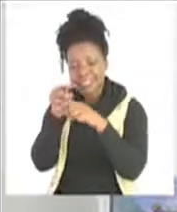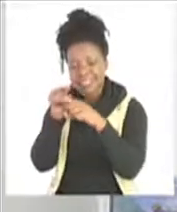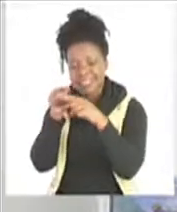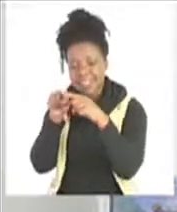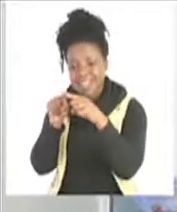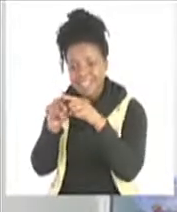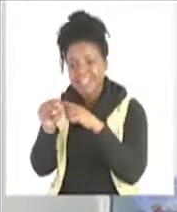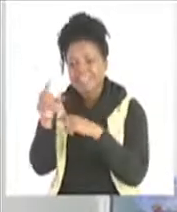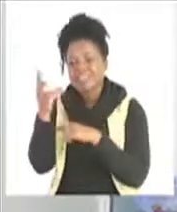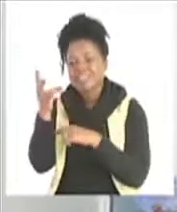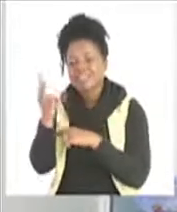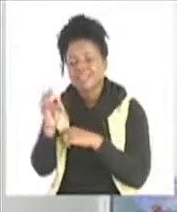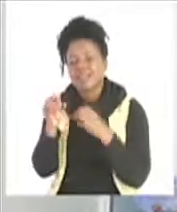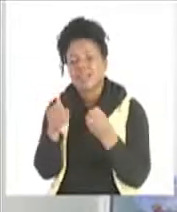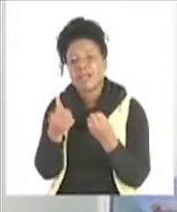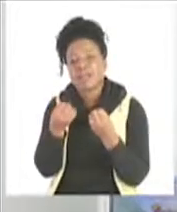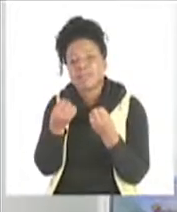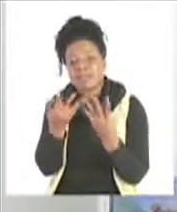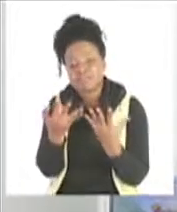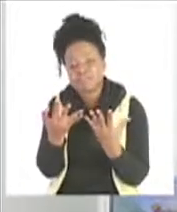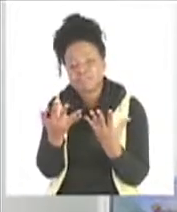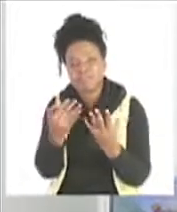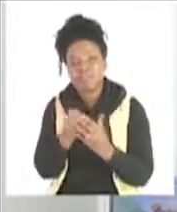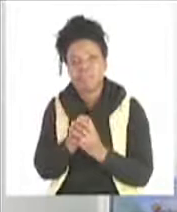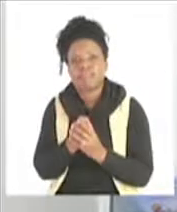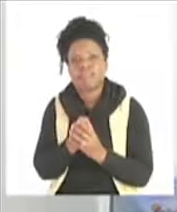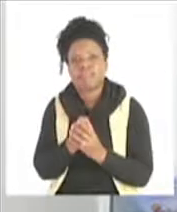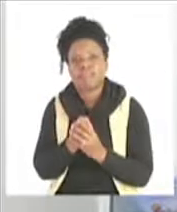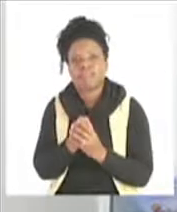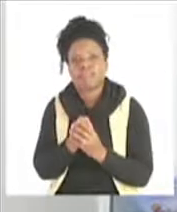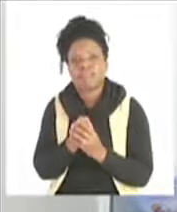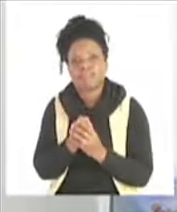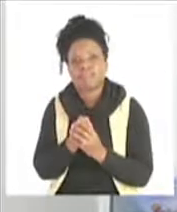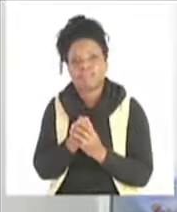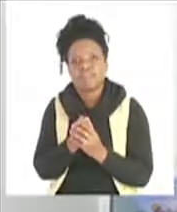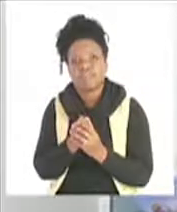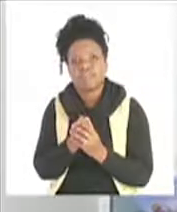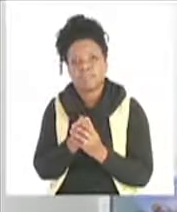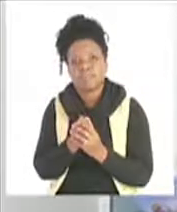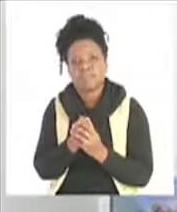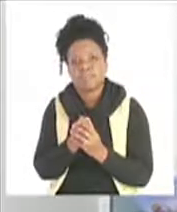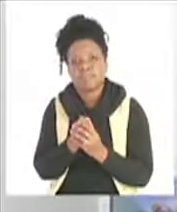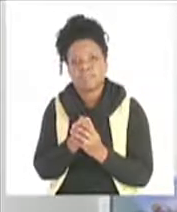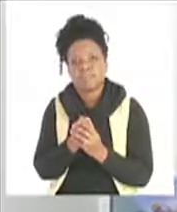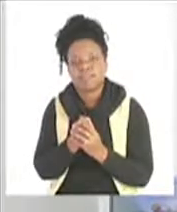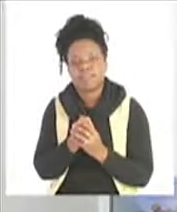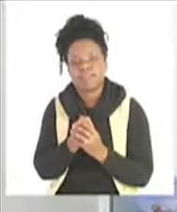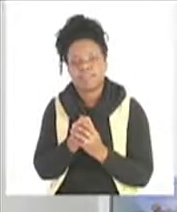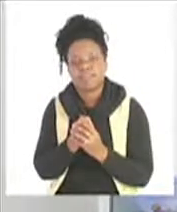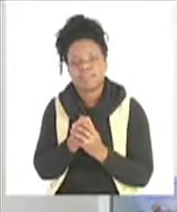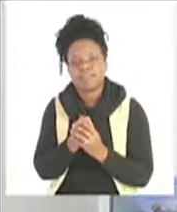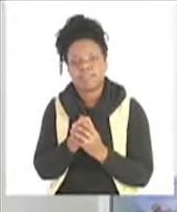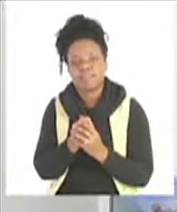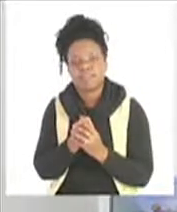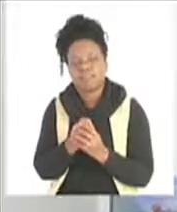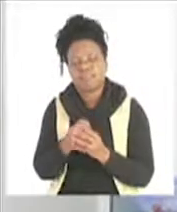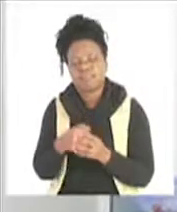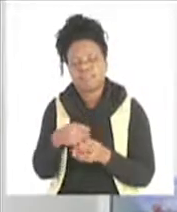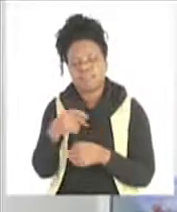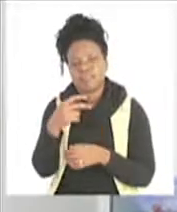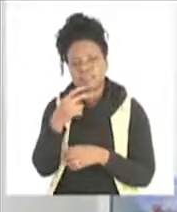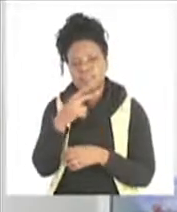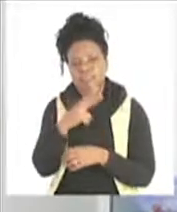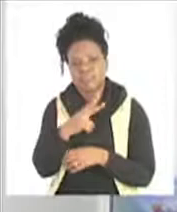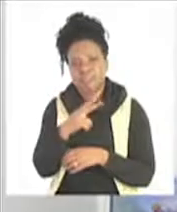140 divided by 7, and 140 divided by 7 equals